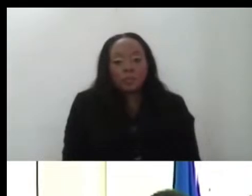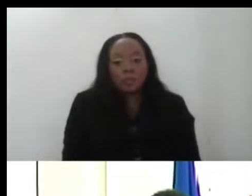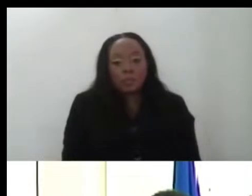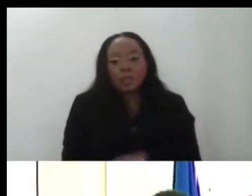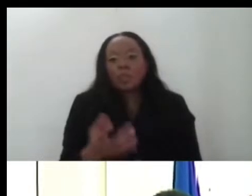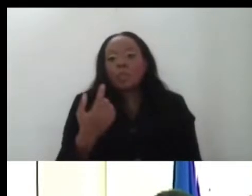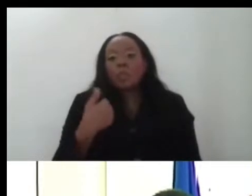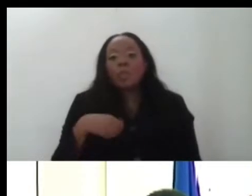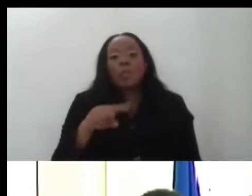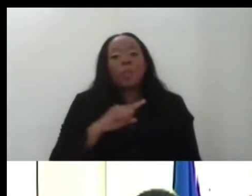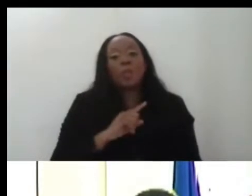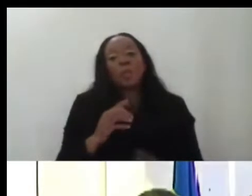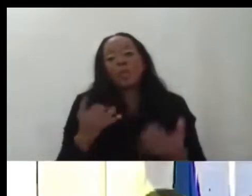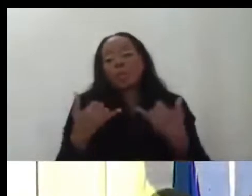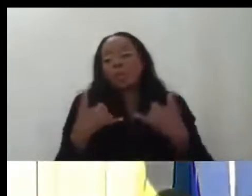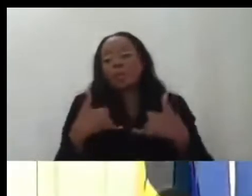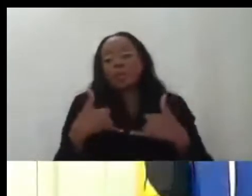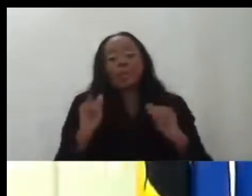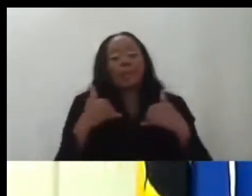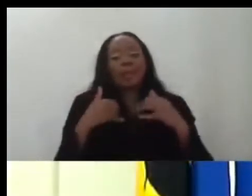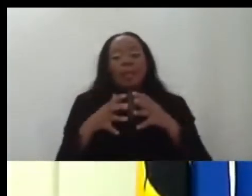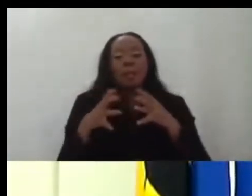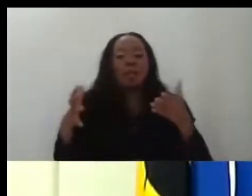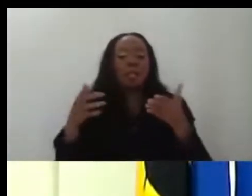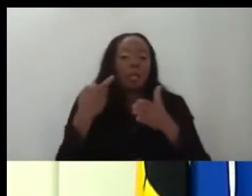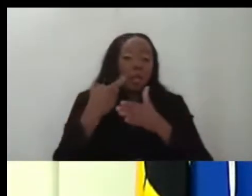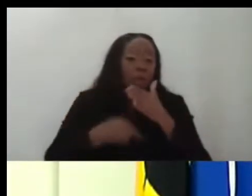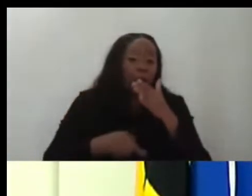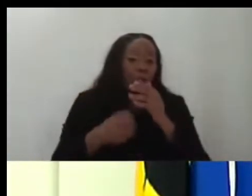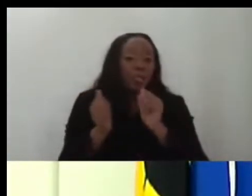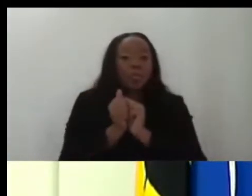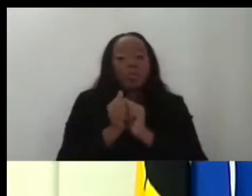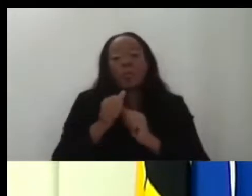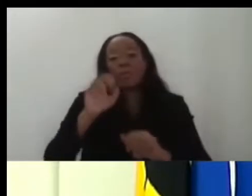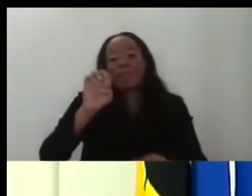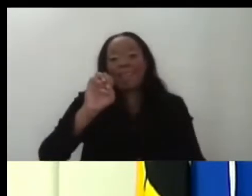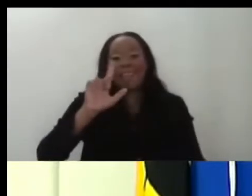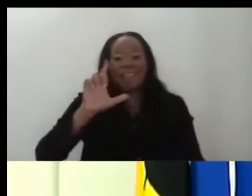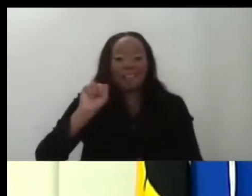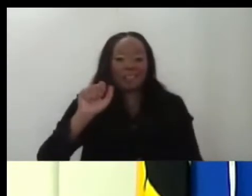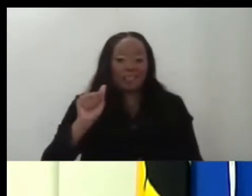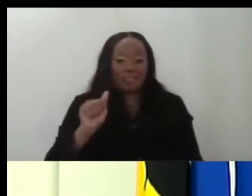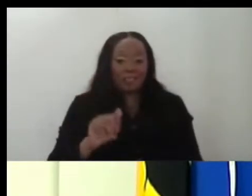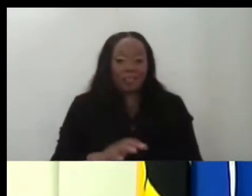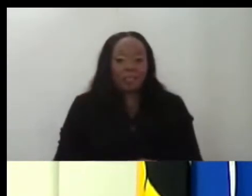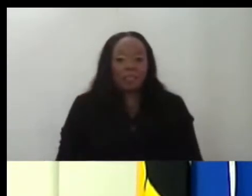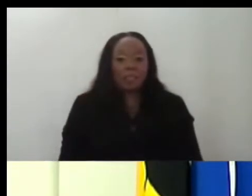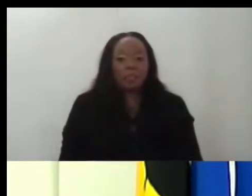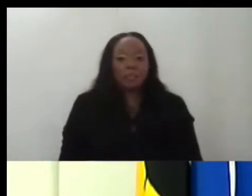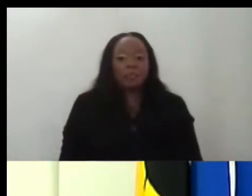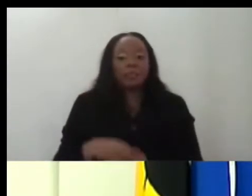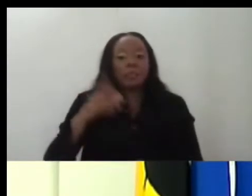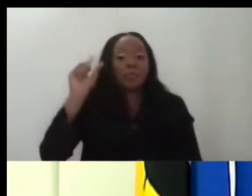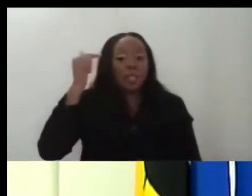from the devastation and the cost of Elsa. The government did it at that time because there was no other option. It was